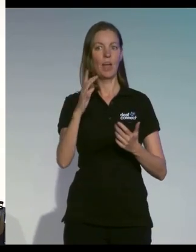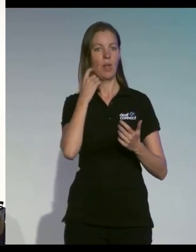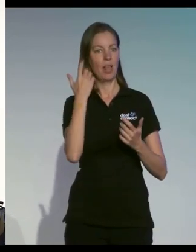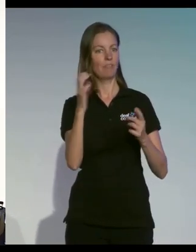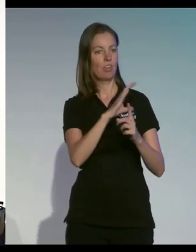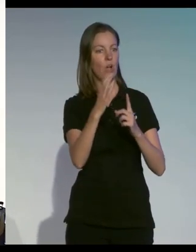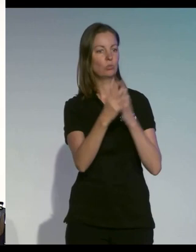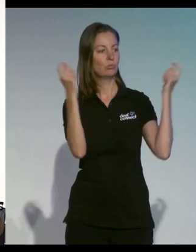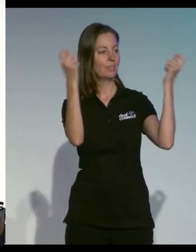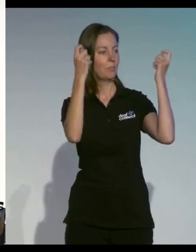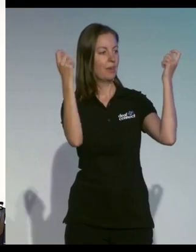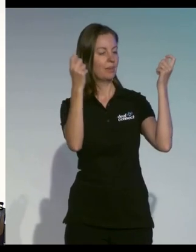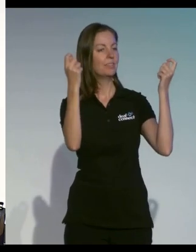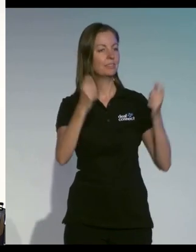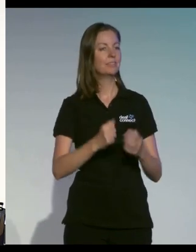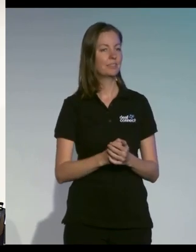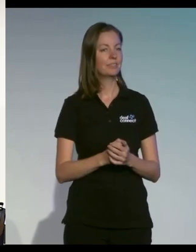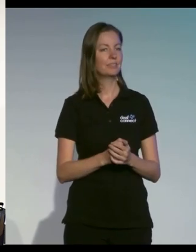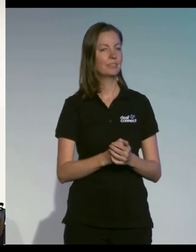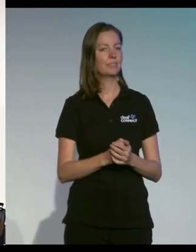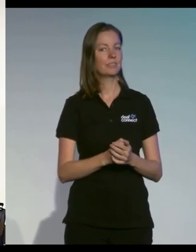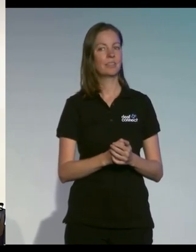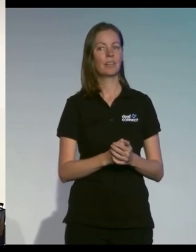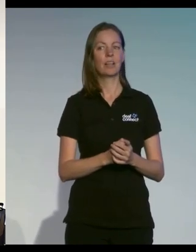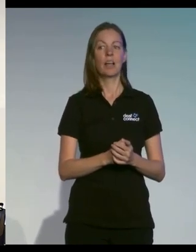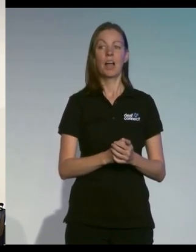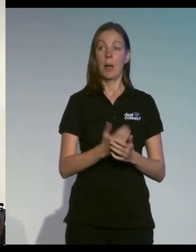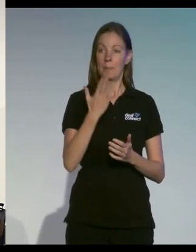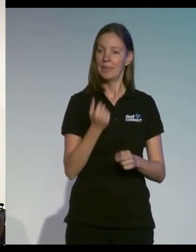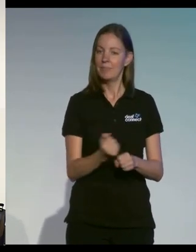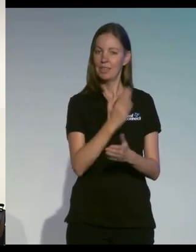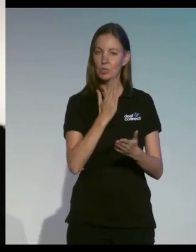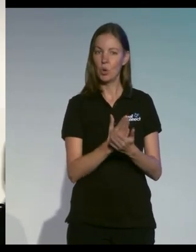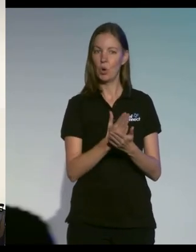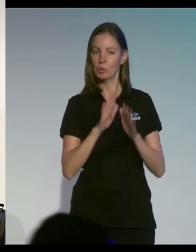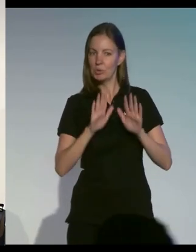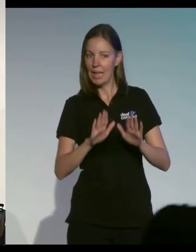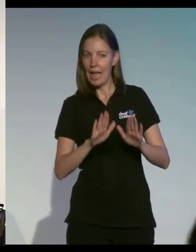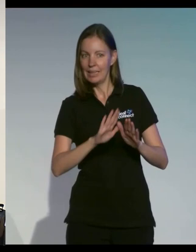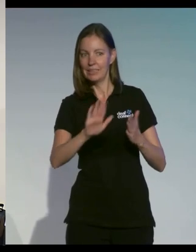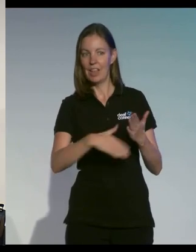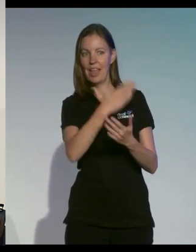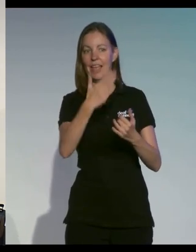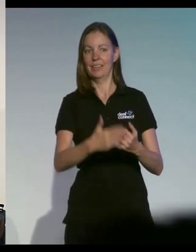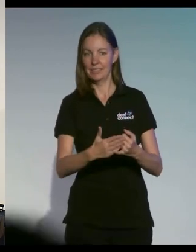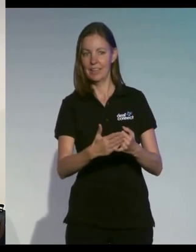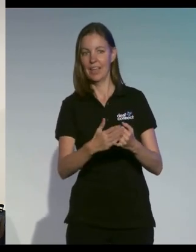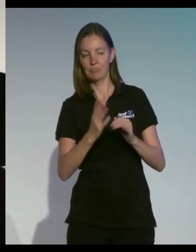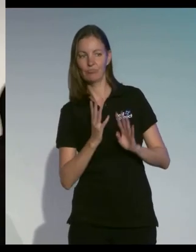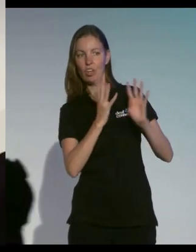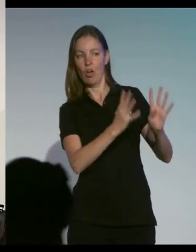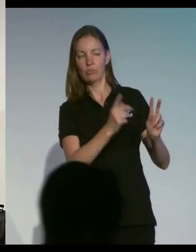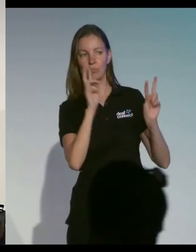Nations communities here to hand over to Capital Pride. So please make sure you do stick around until the end of today's